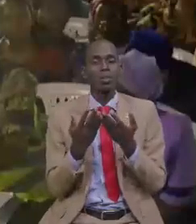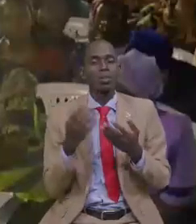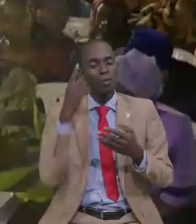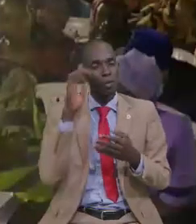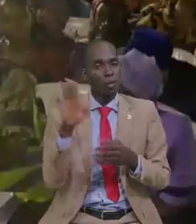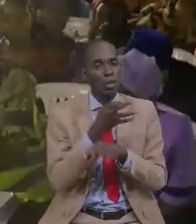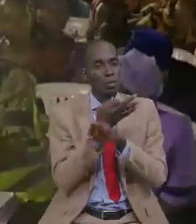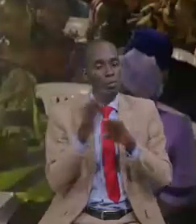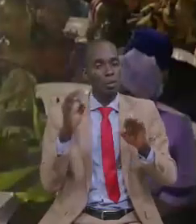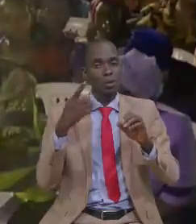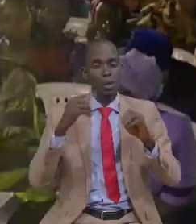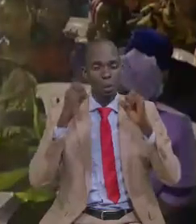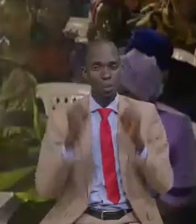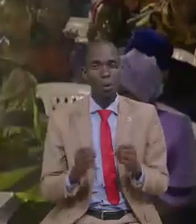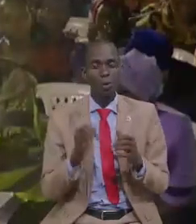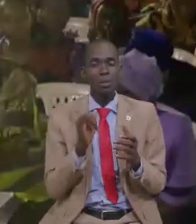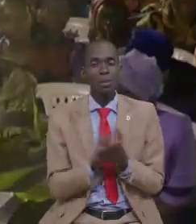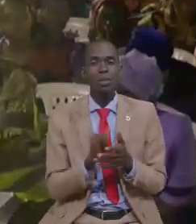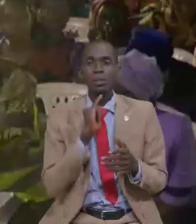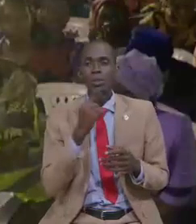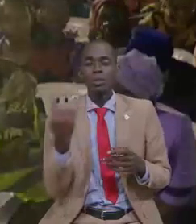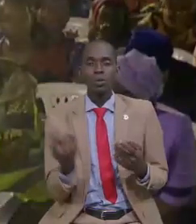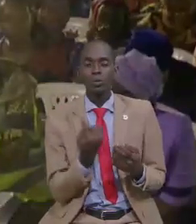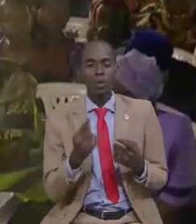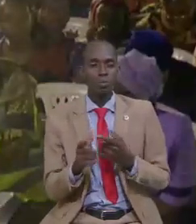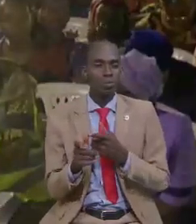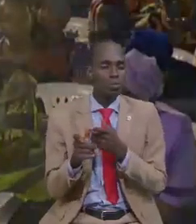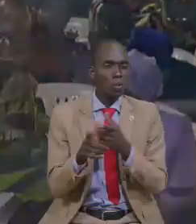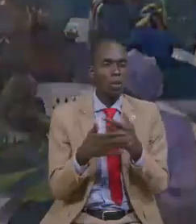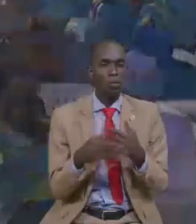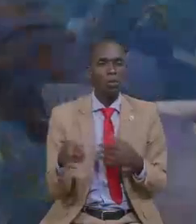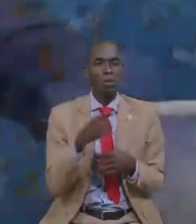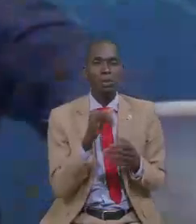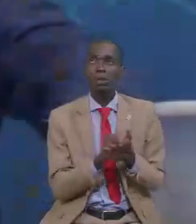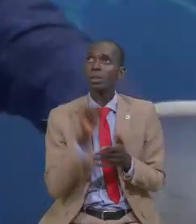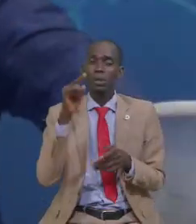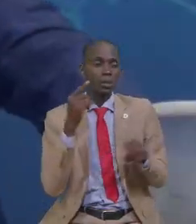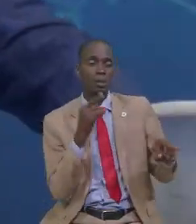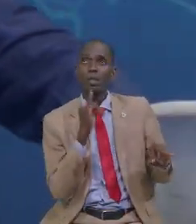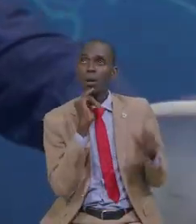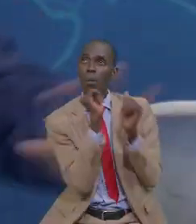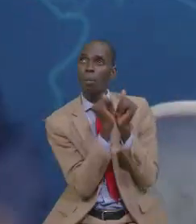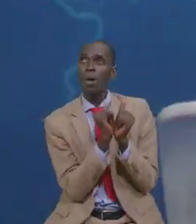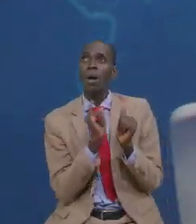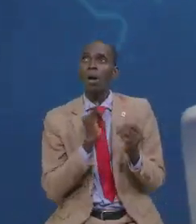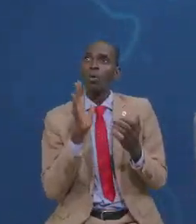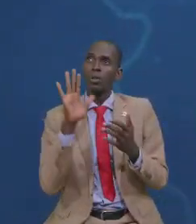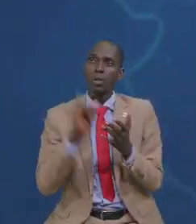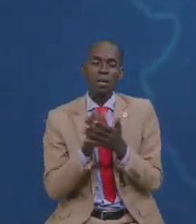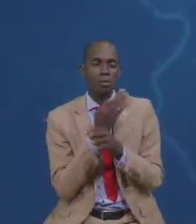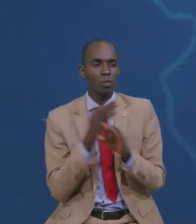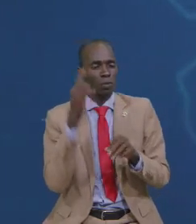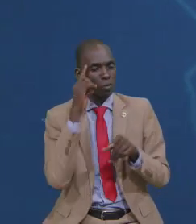them about. Father, look at that one, is bound and he wants total deliverance. Father, do it now. And the